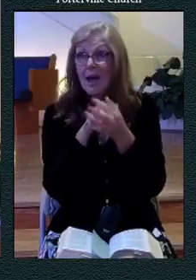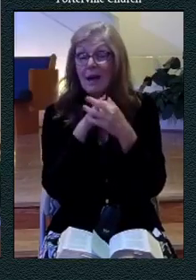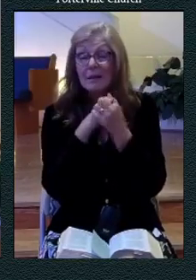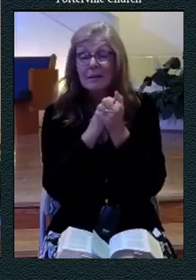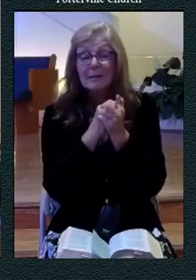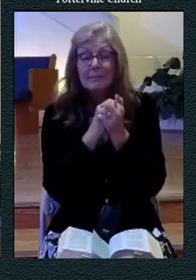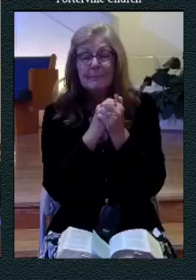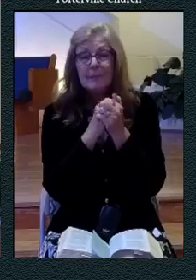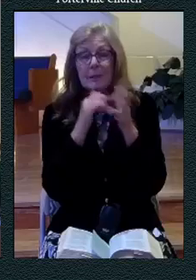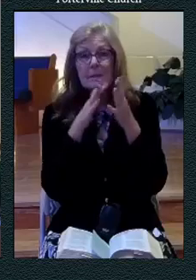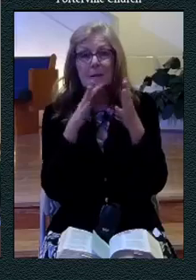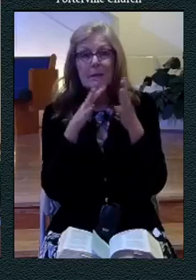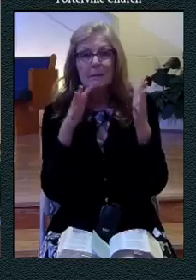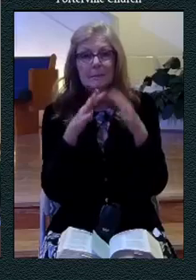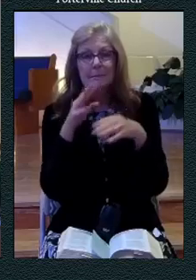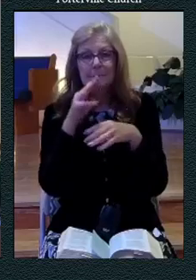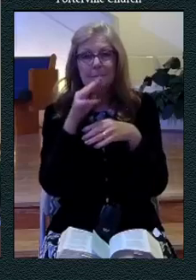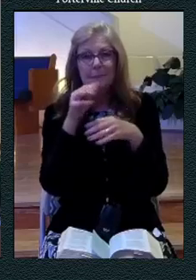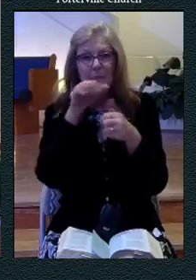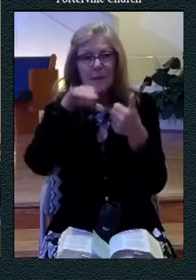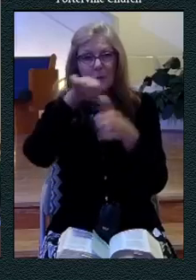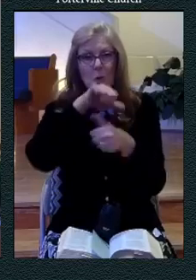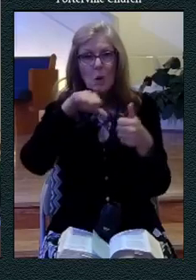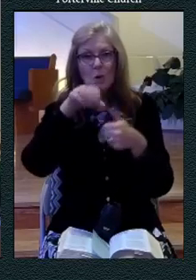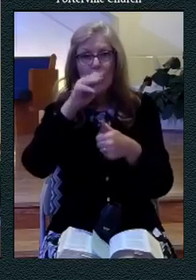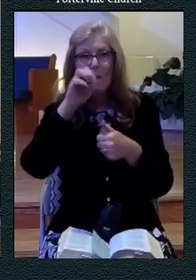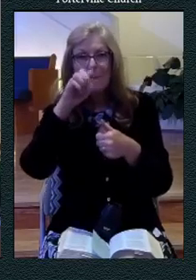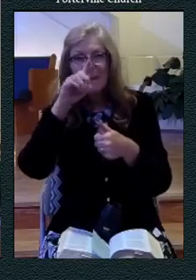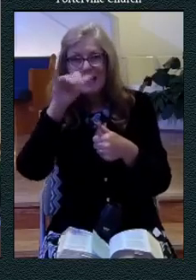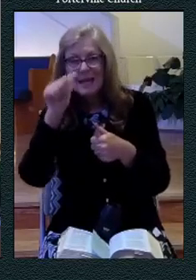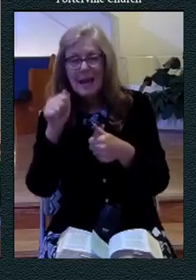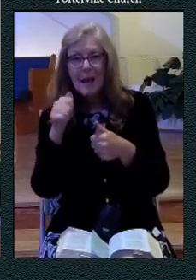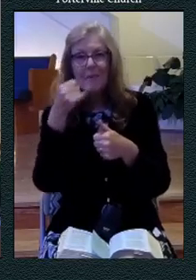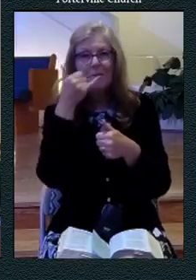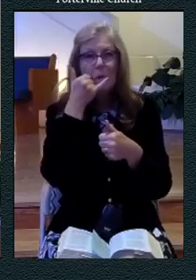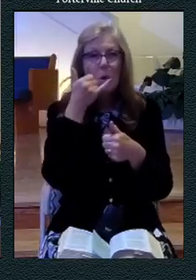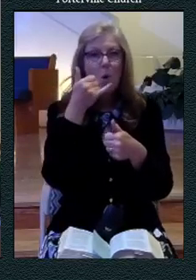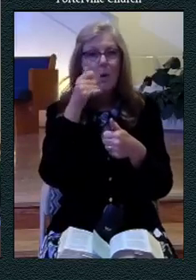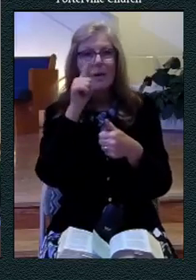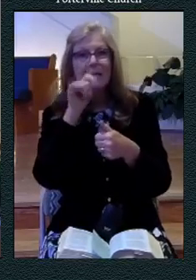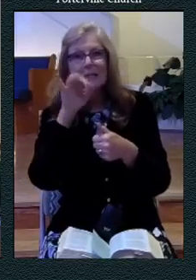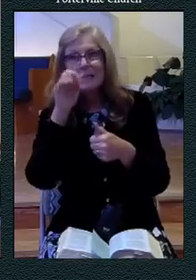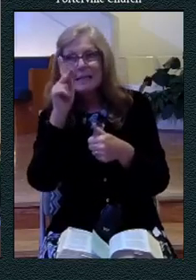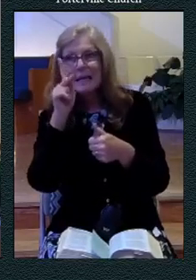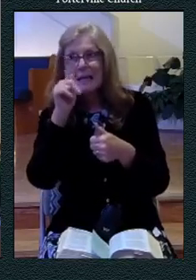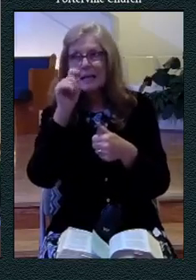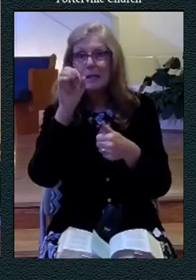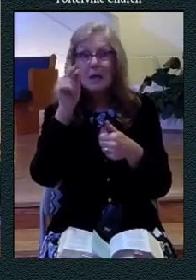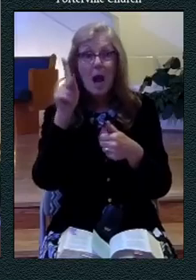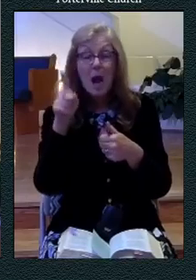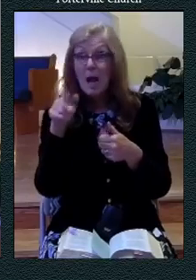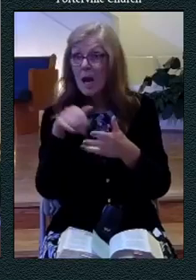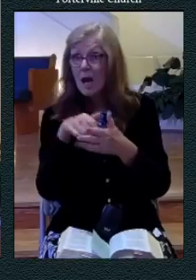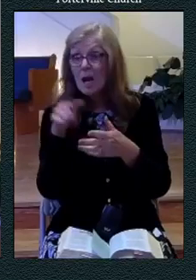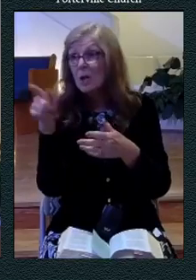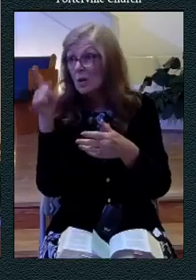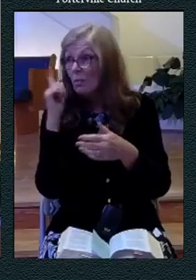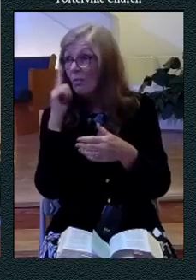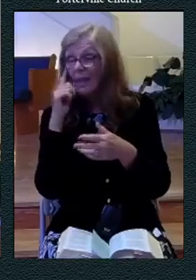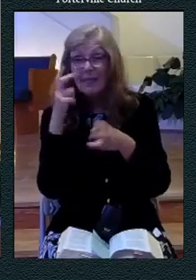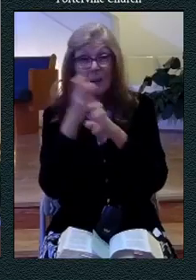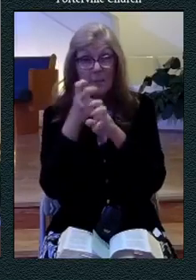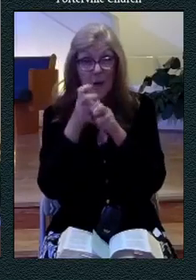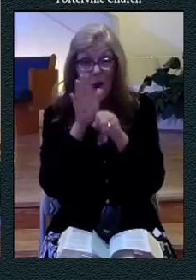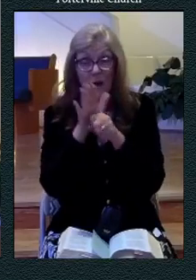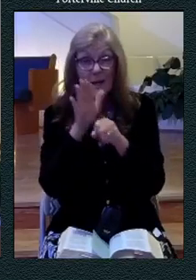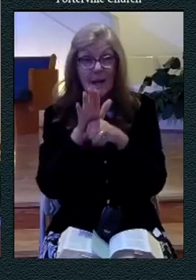the media, the social media, the phones, the Twitter, the TikTok have been hard enough on our kids. The games have been hard enough on our